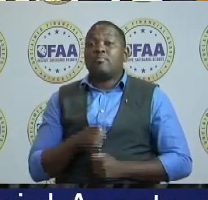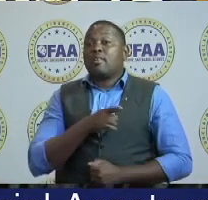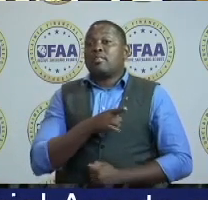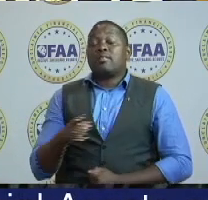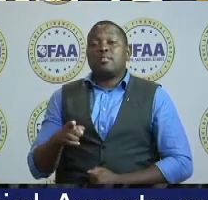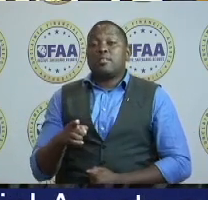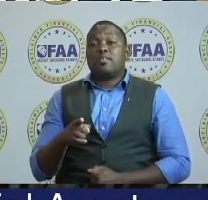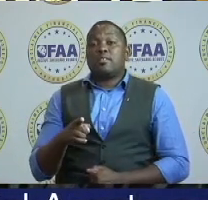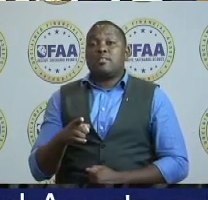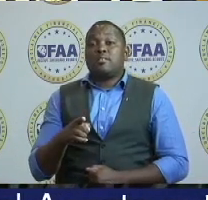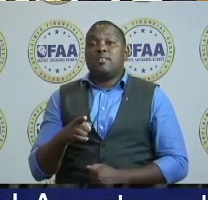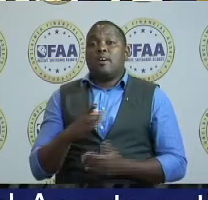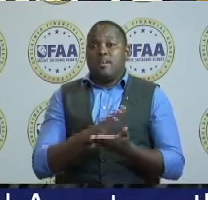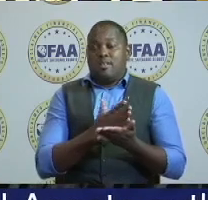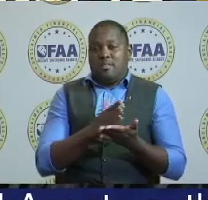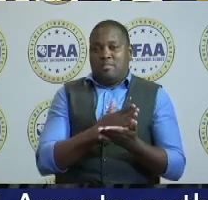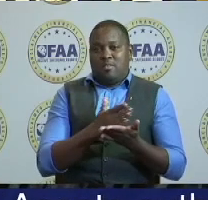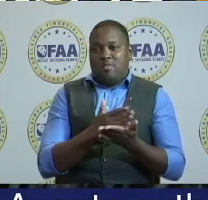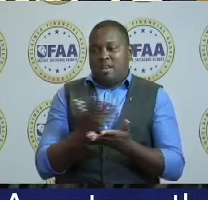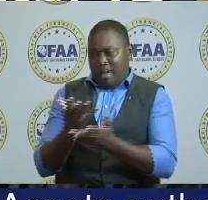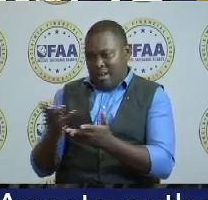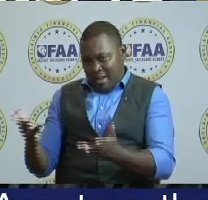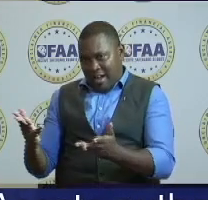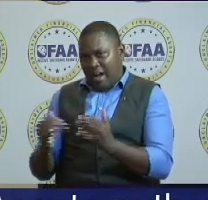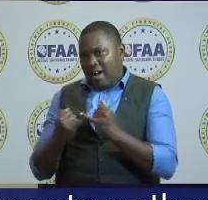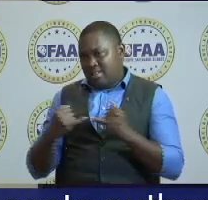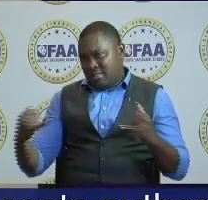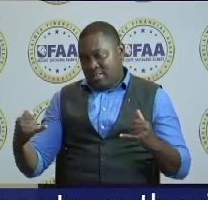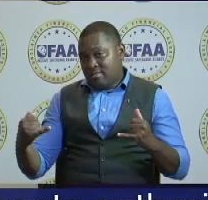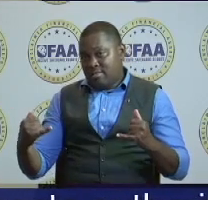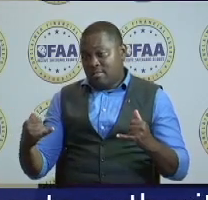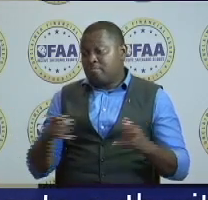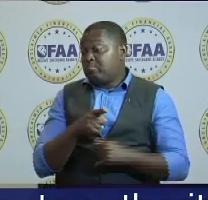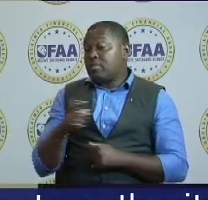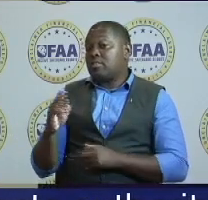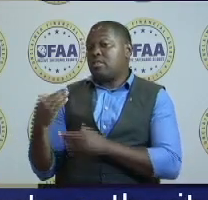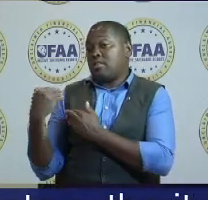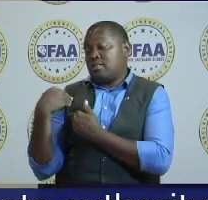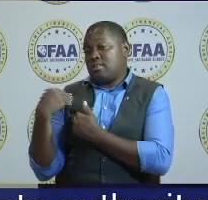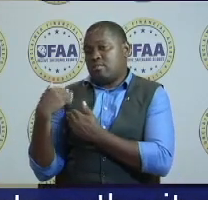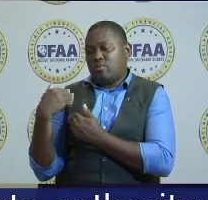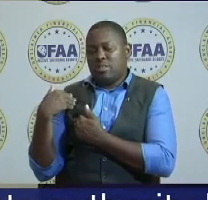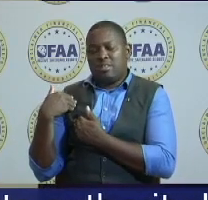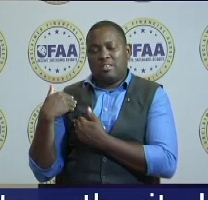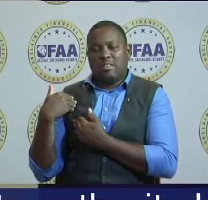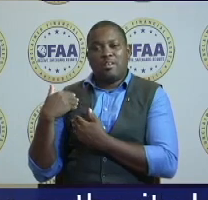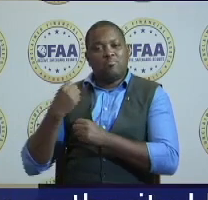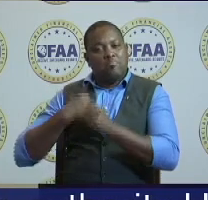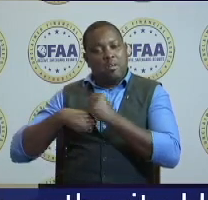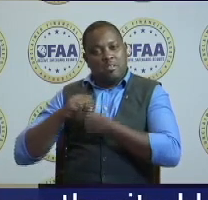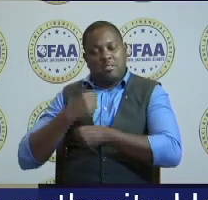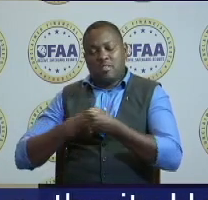Department of actually the asset lines, and as I'd mentioned to you, she is responsible for quite a big chunk of the